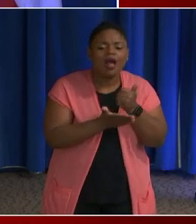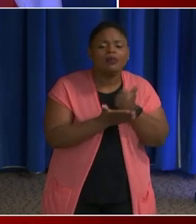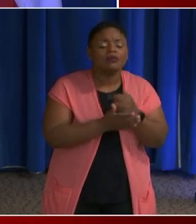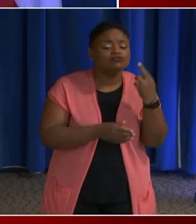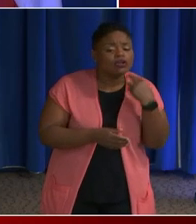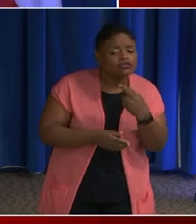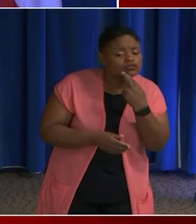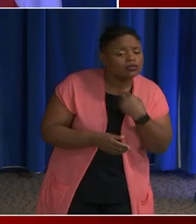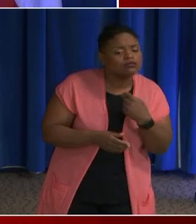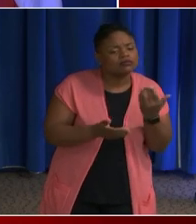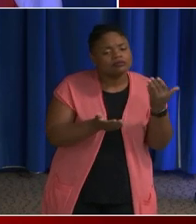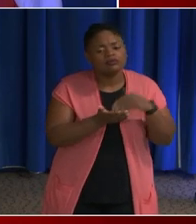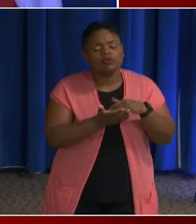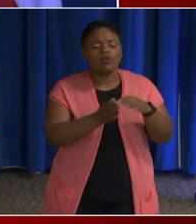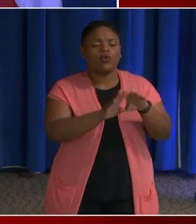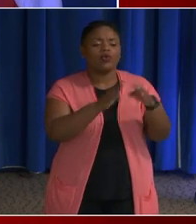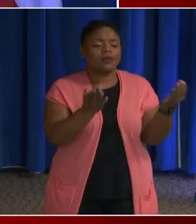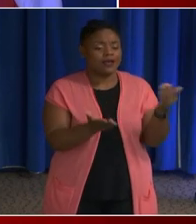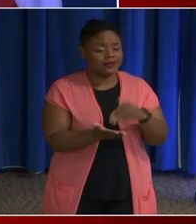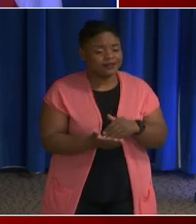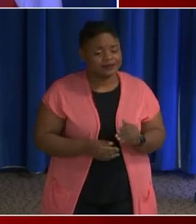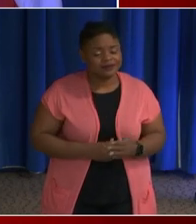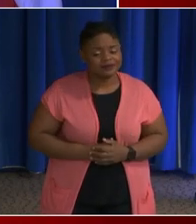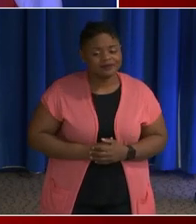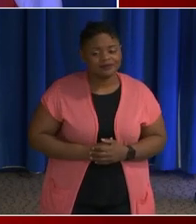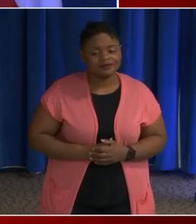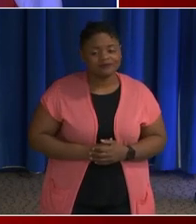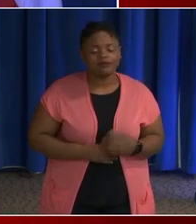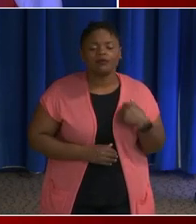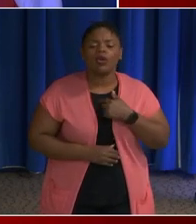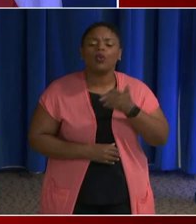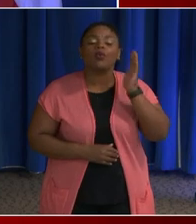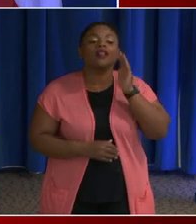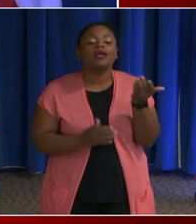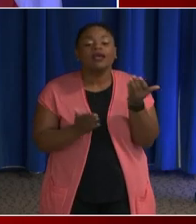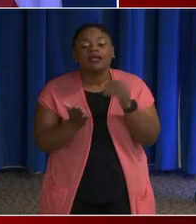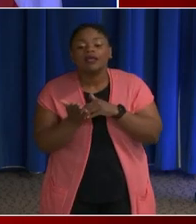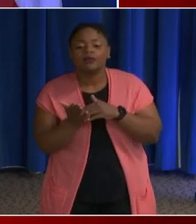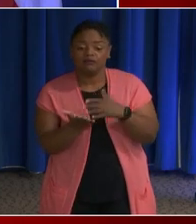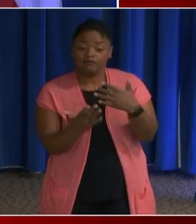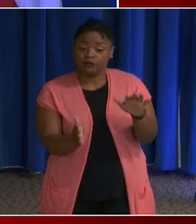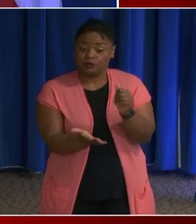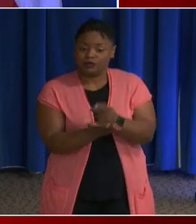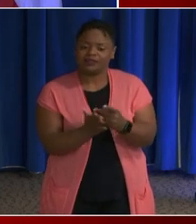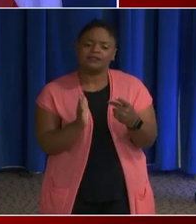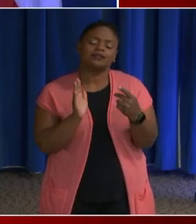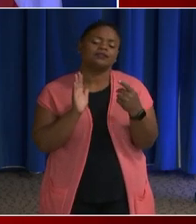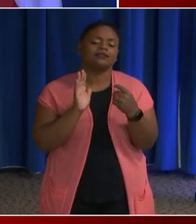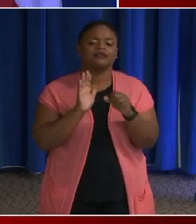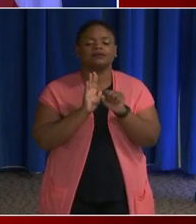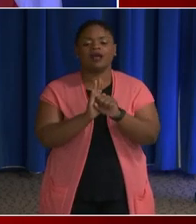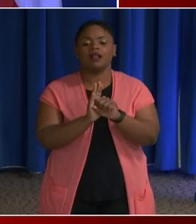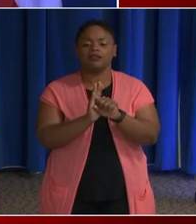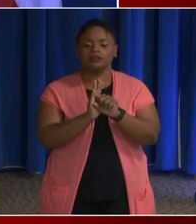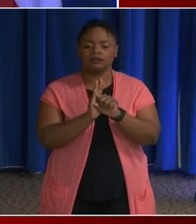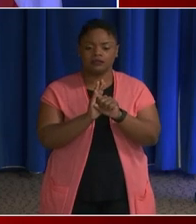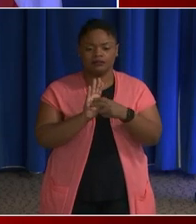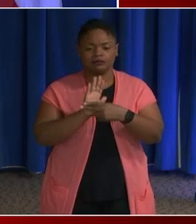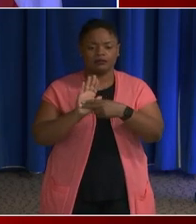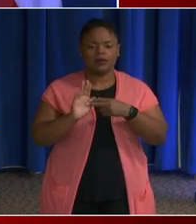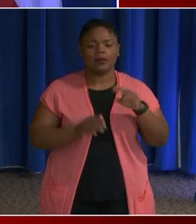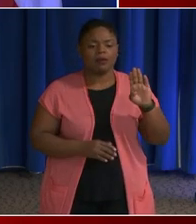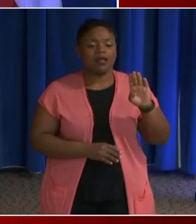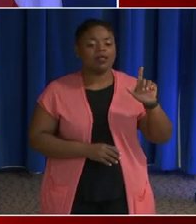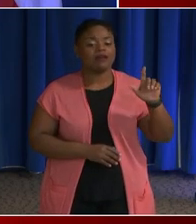reopening. And then we will be legislatively approving the symbolic designation of Black Lives Matter Plaza, and we will